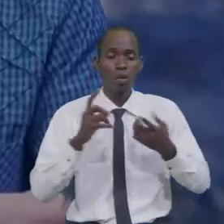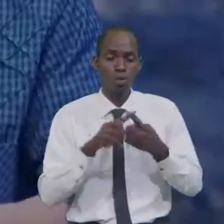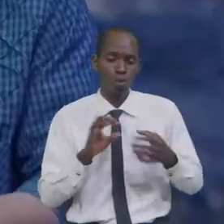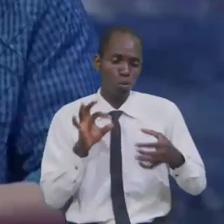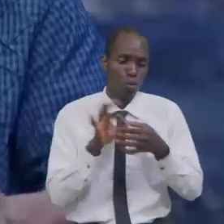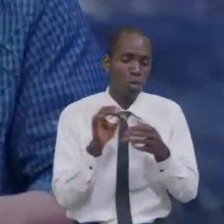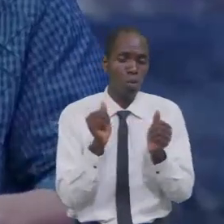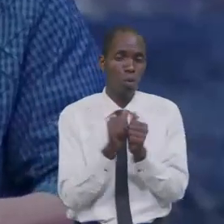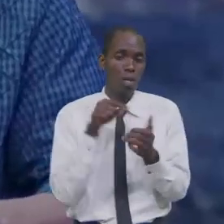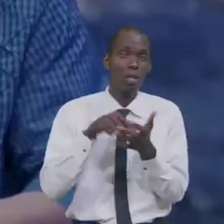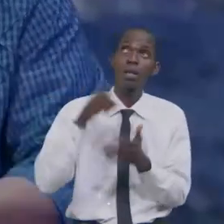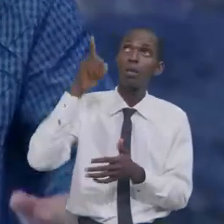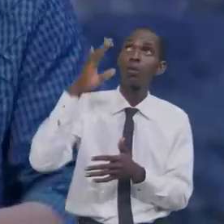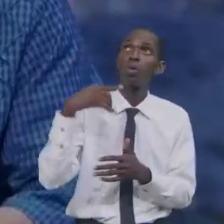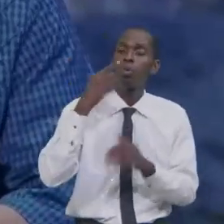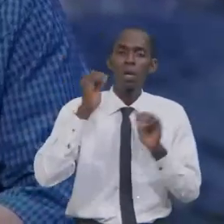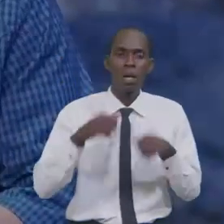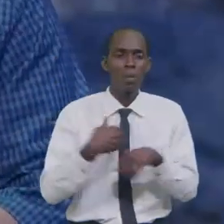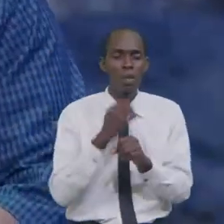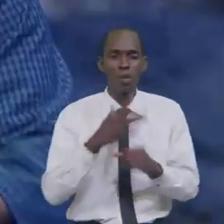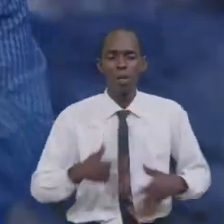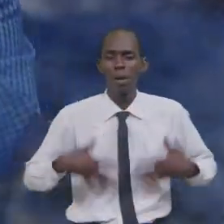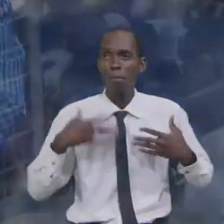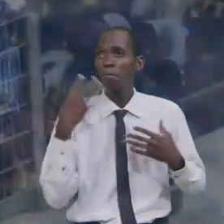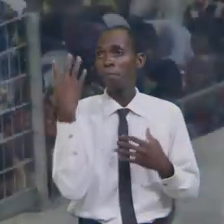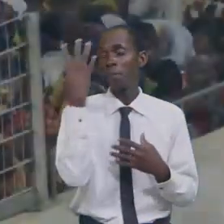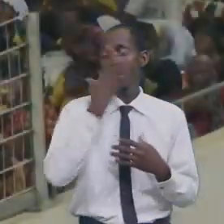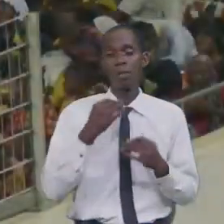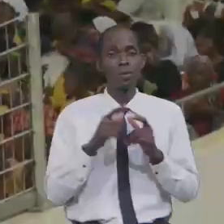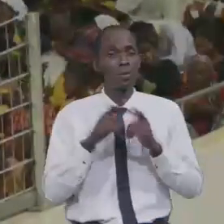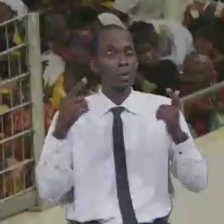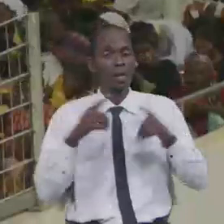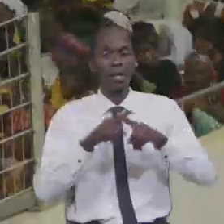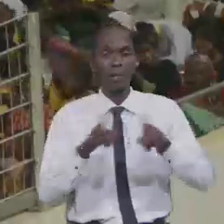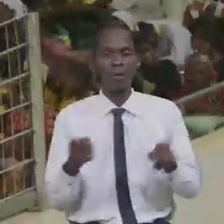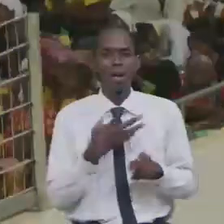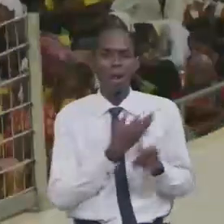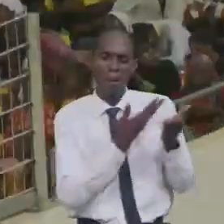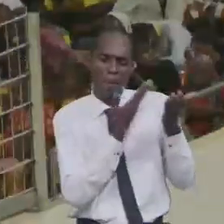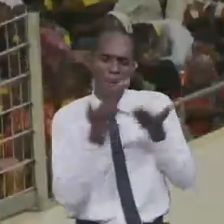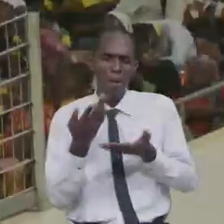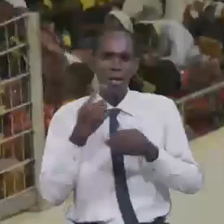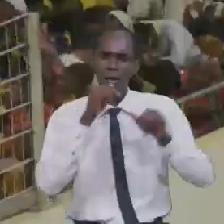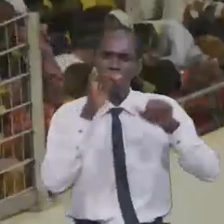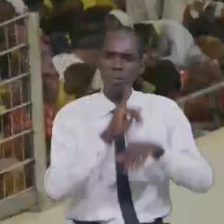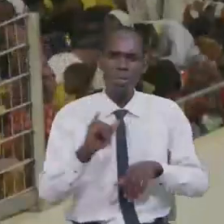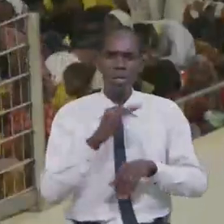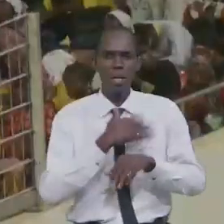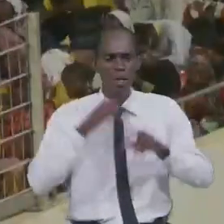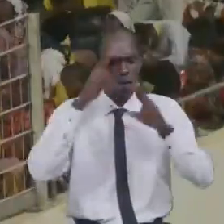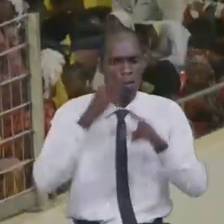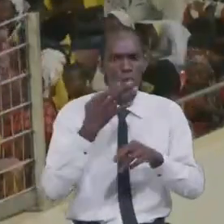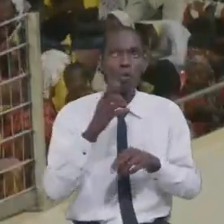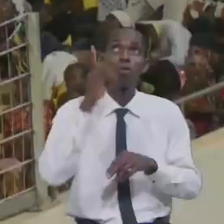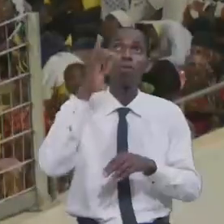will make your life spectacular and your life different and bring the blessing and the honor of God upon your